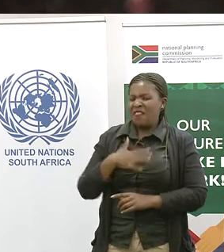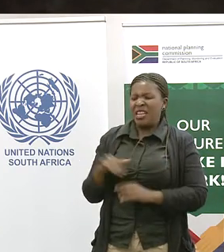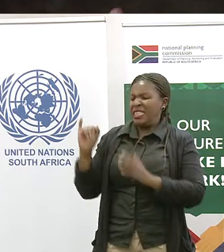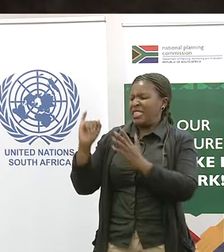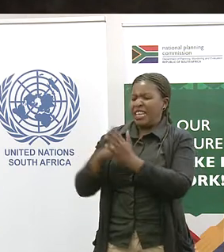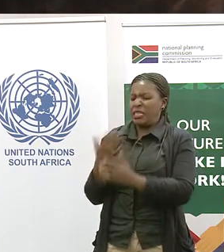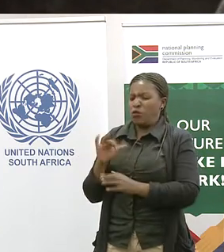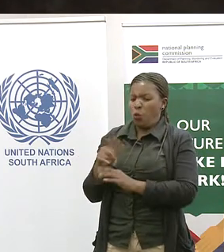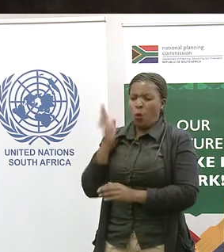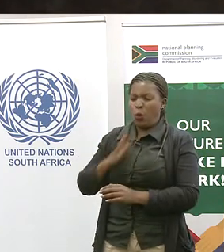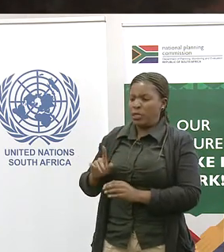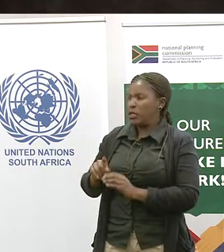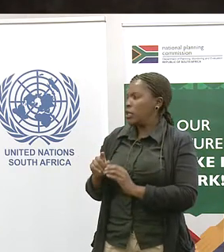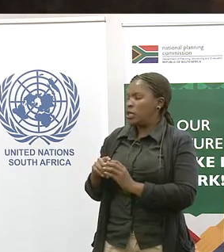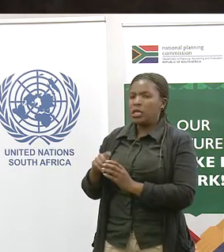Because you go